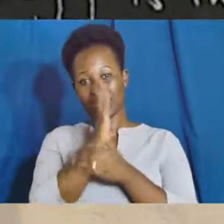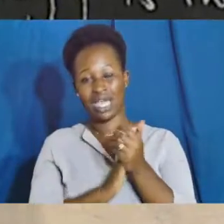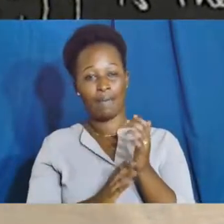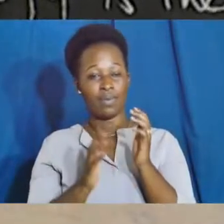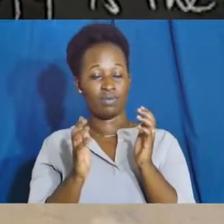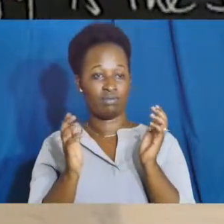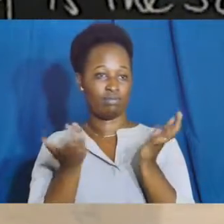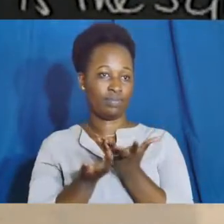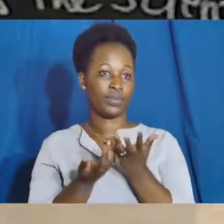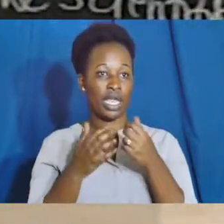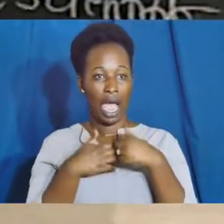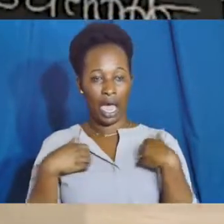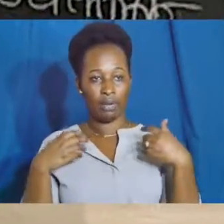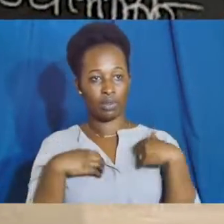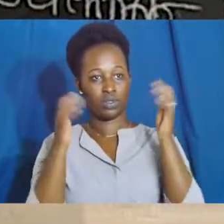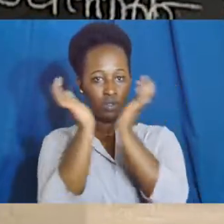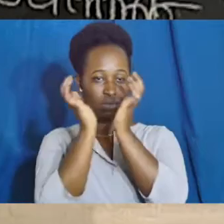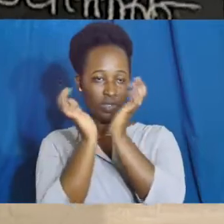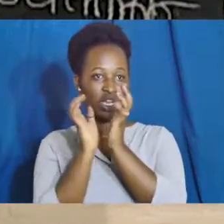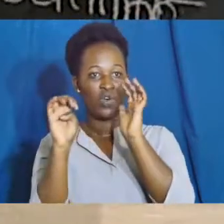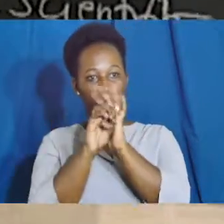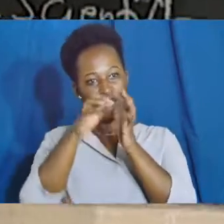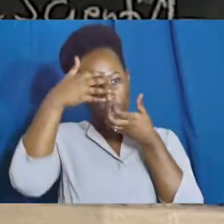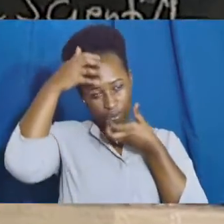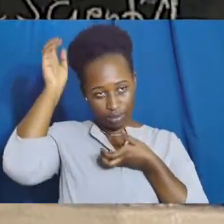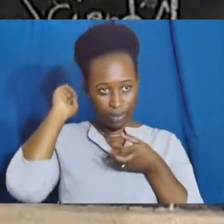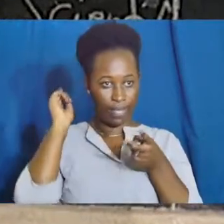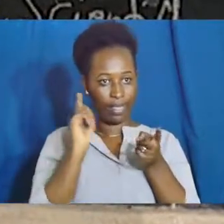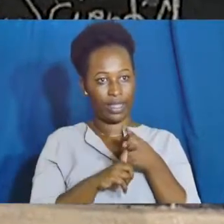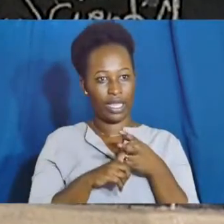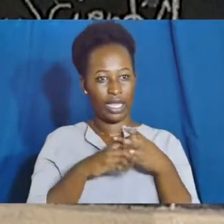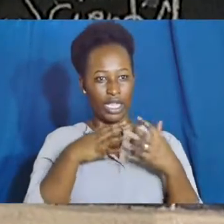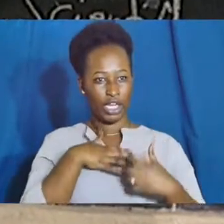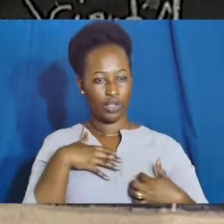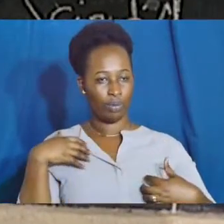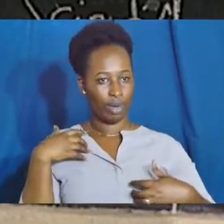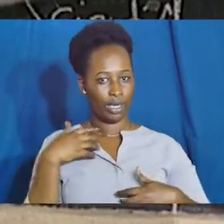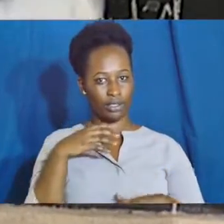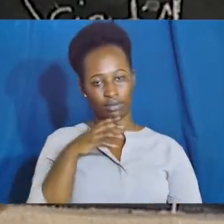animals like lion, leopard,